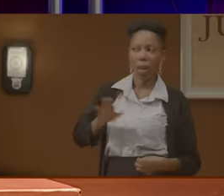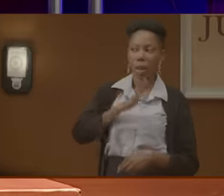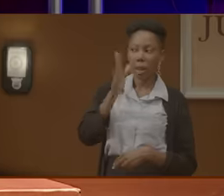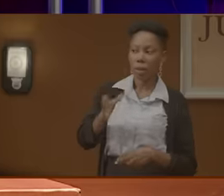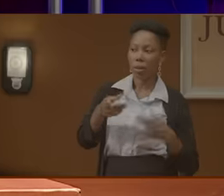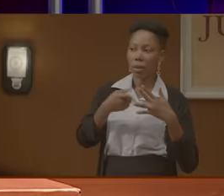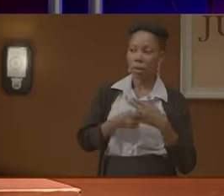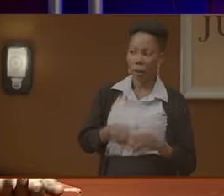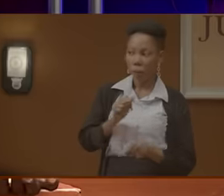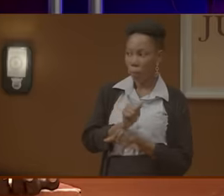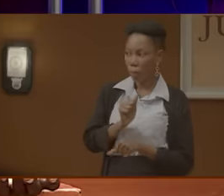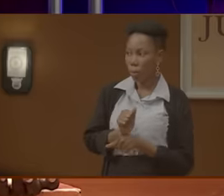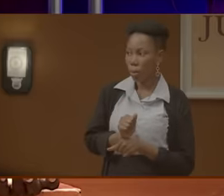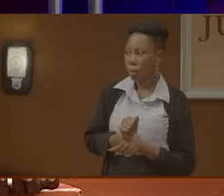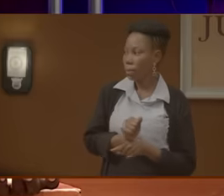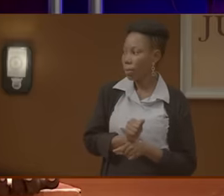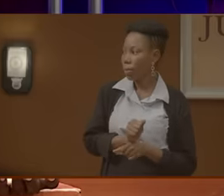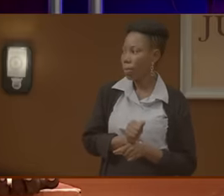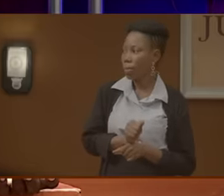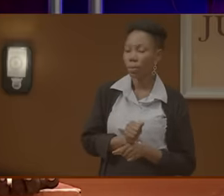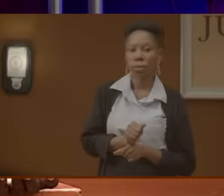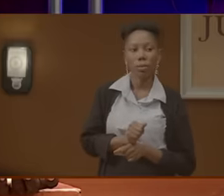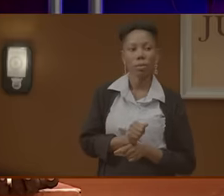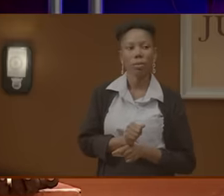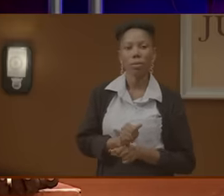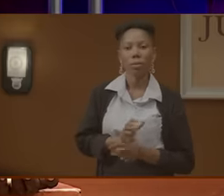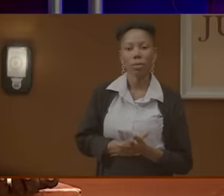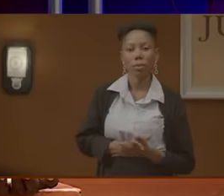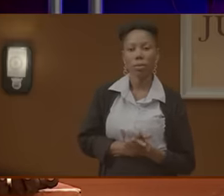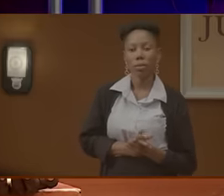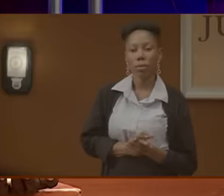know, because I know they hold them.